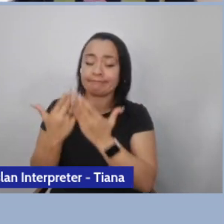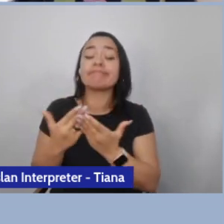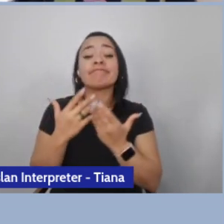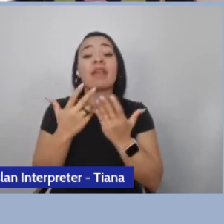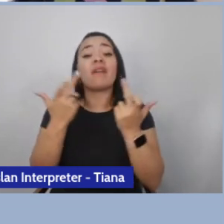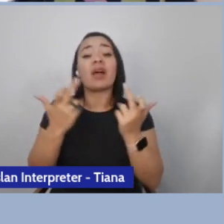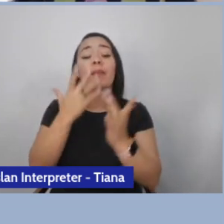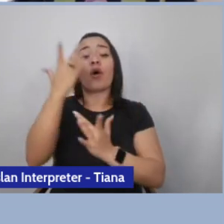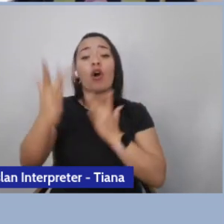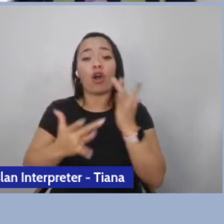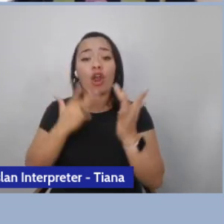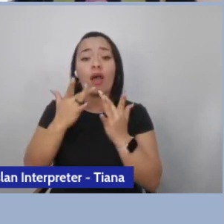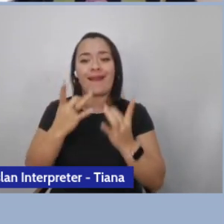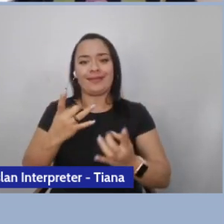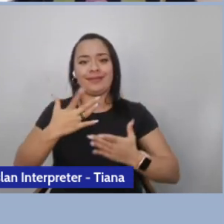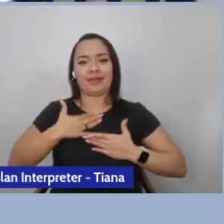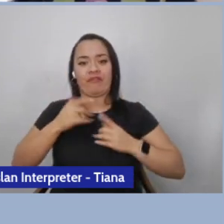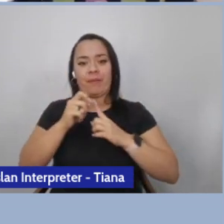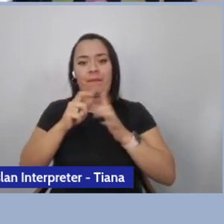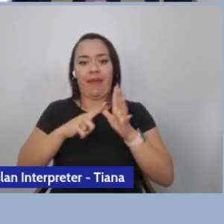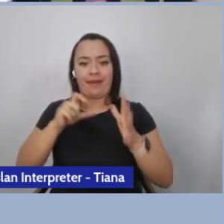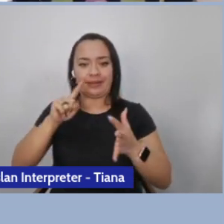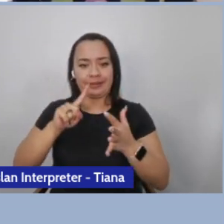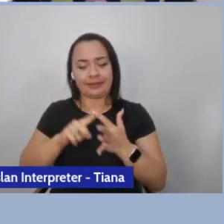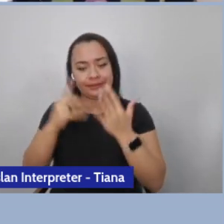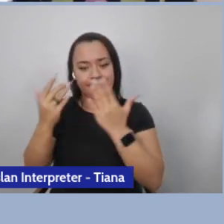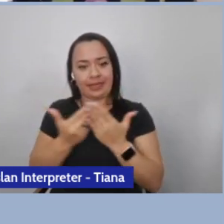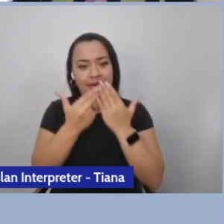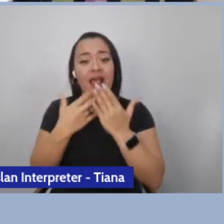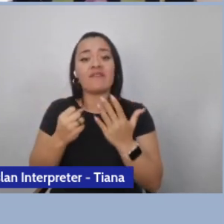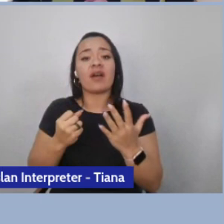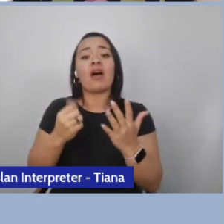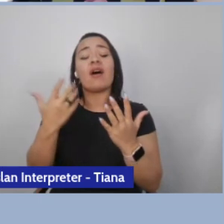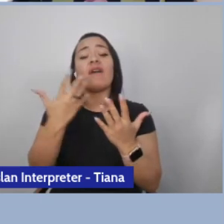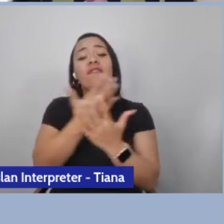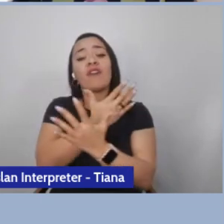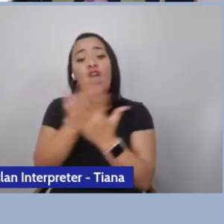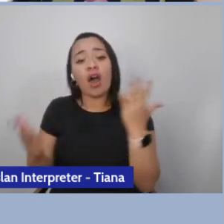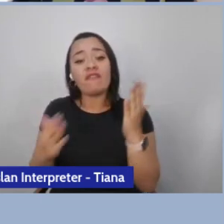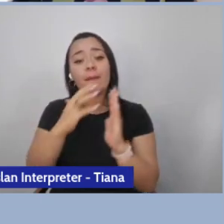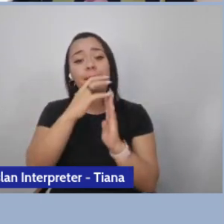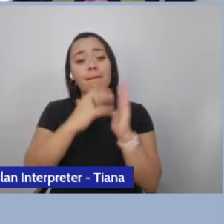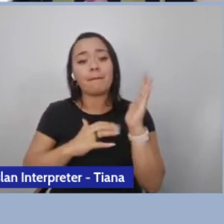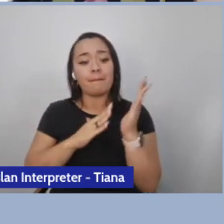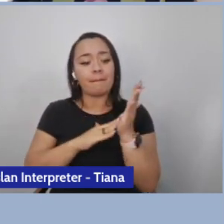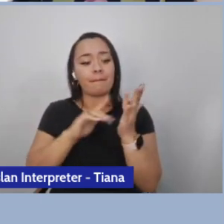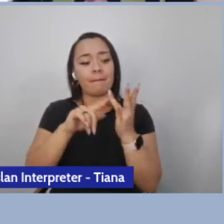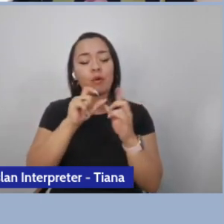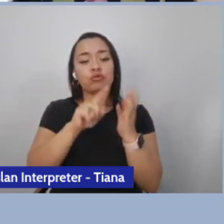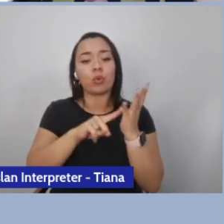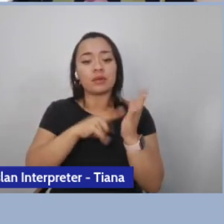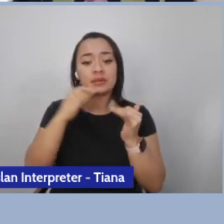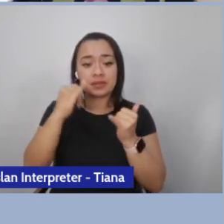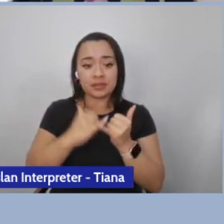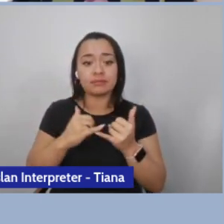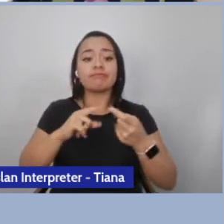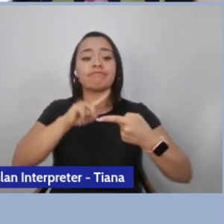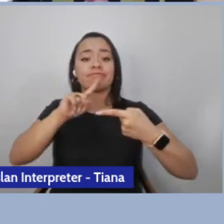is self-paced. It comprises 5 modules, which begins with an overview of what dementia